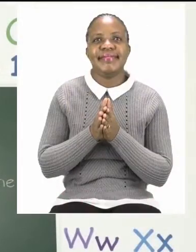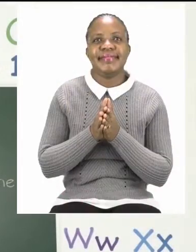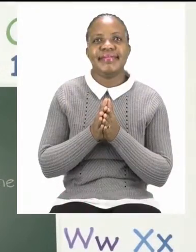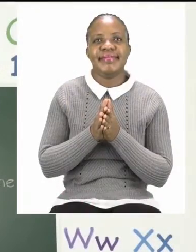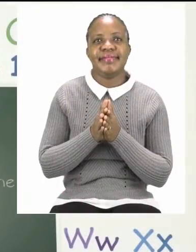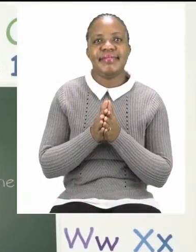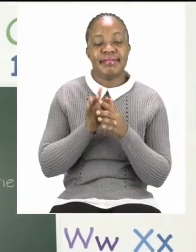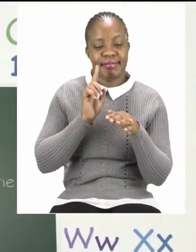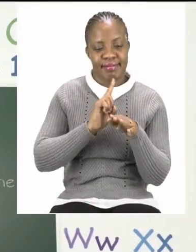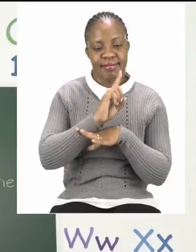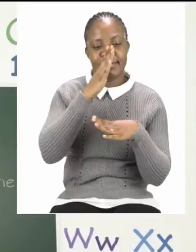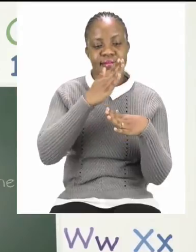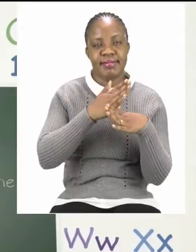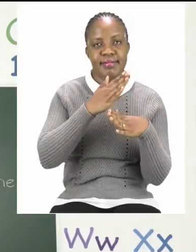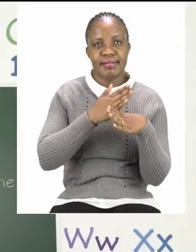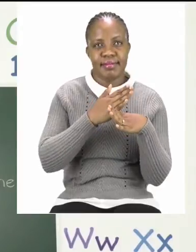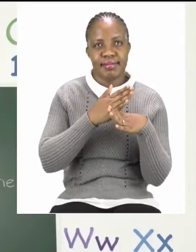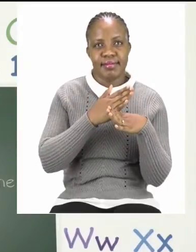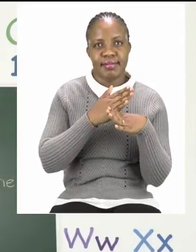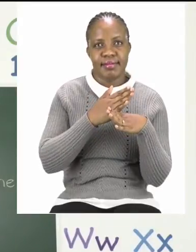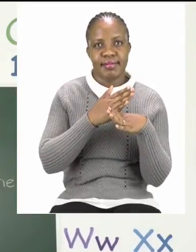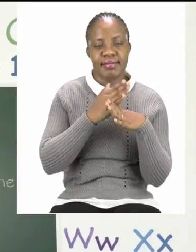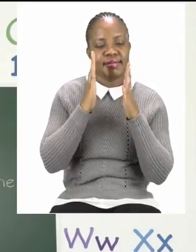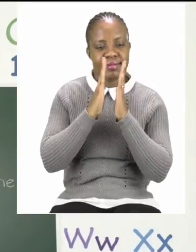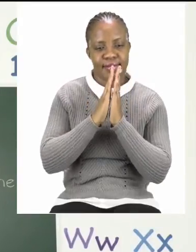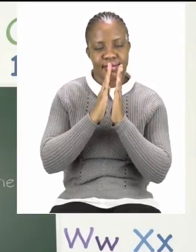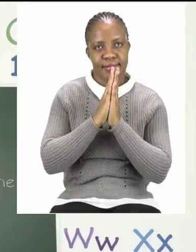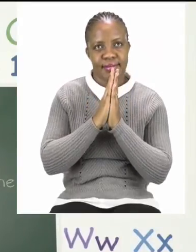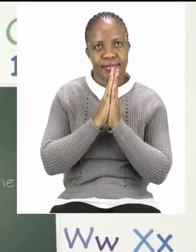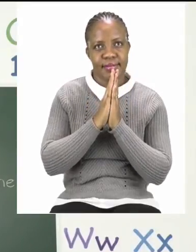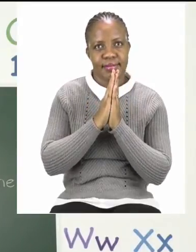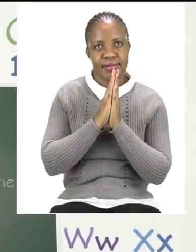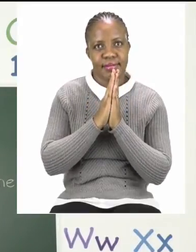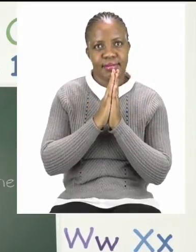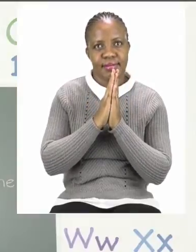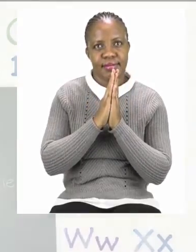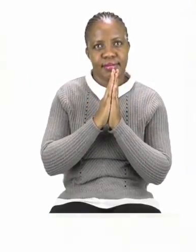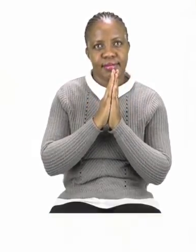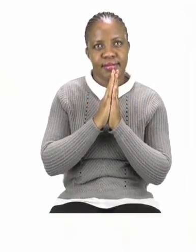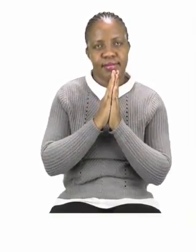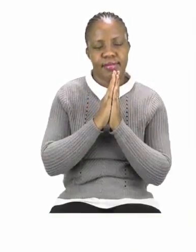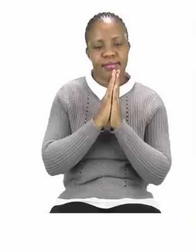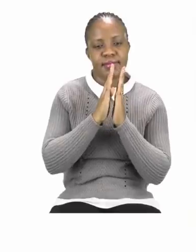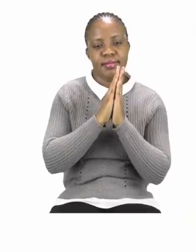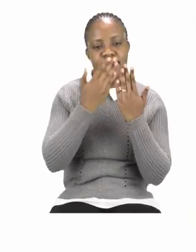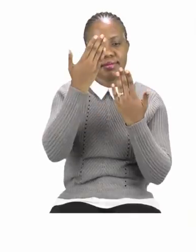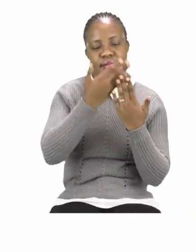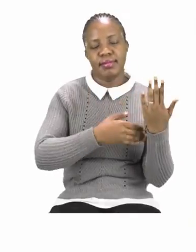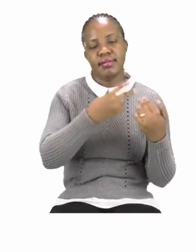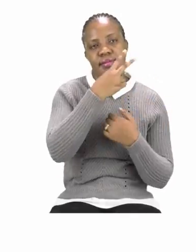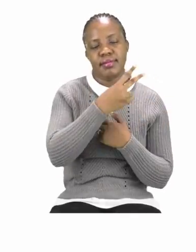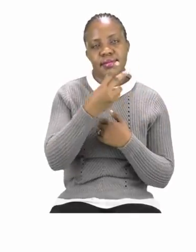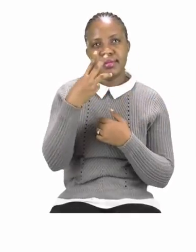For our first exercise, boys and girls, please can you turn to page 23. On